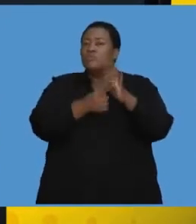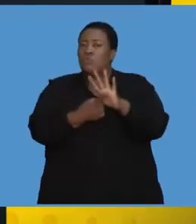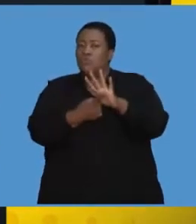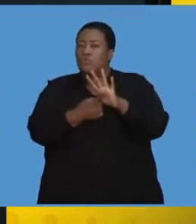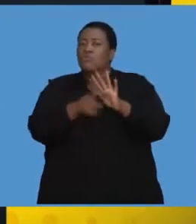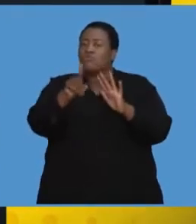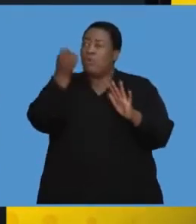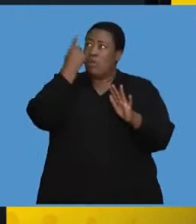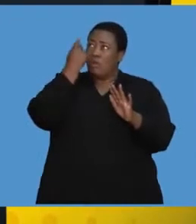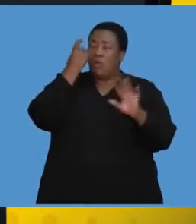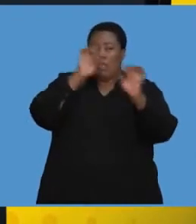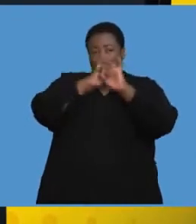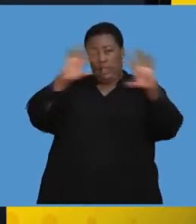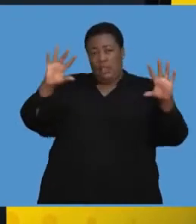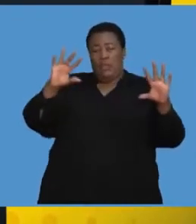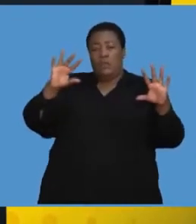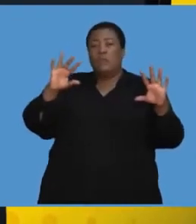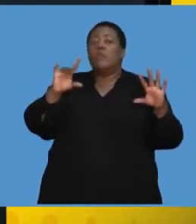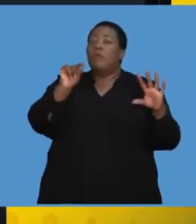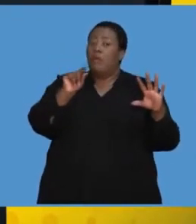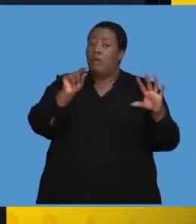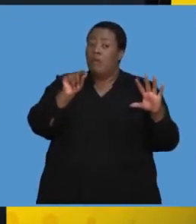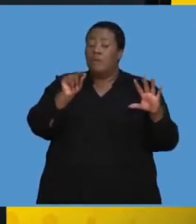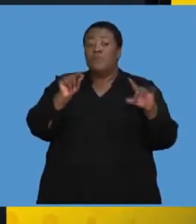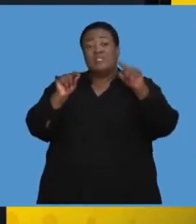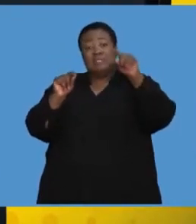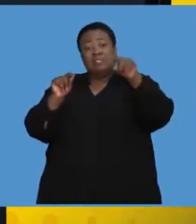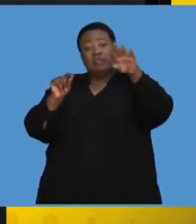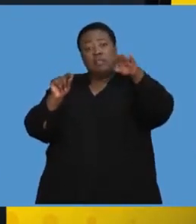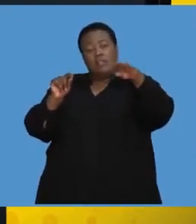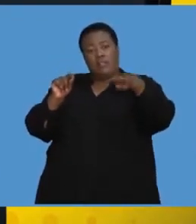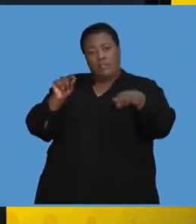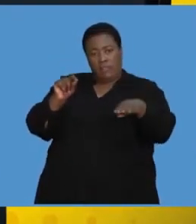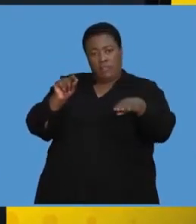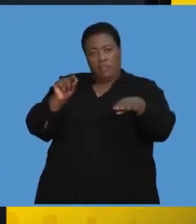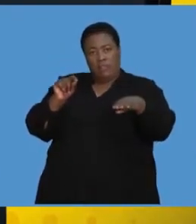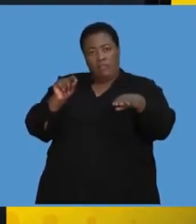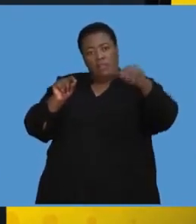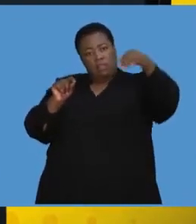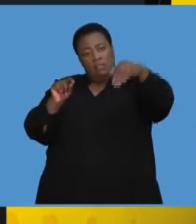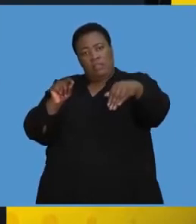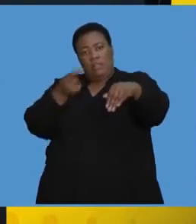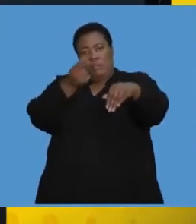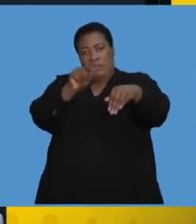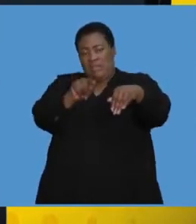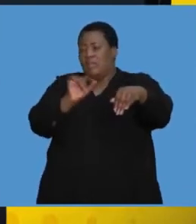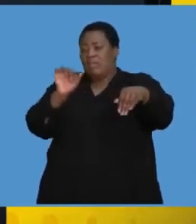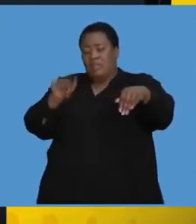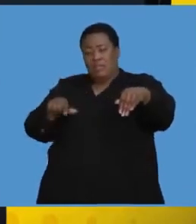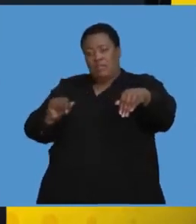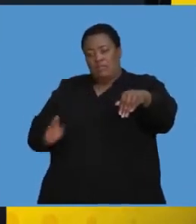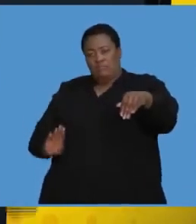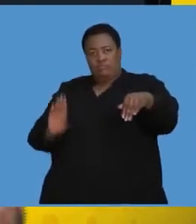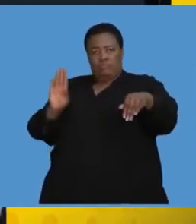need also to show that you've got an understanding of the concept, to say that as one currency is appreciating against